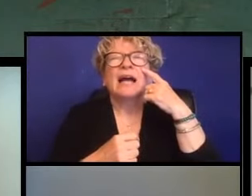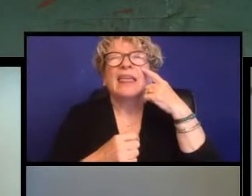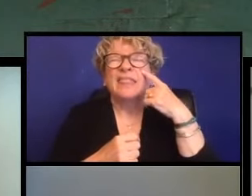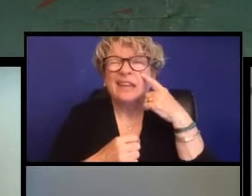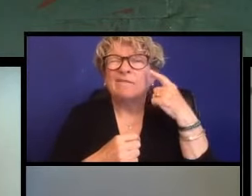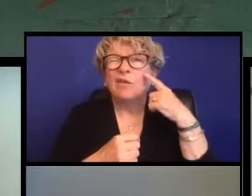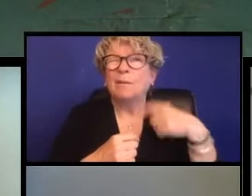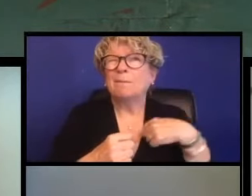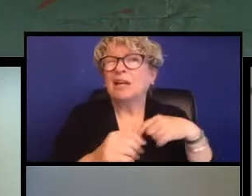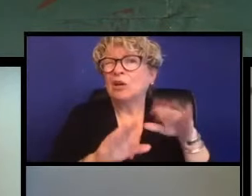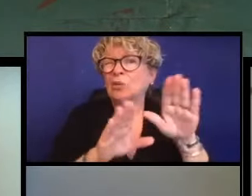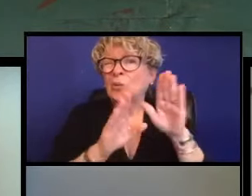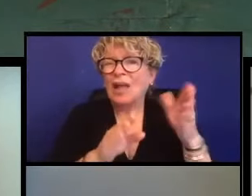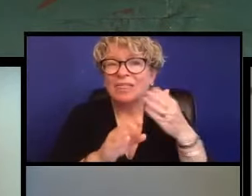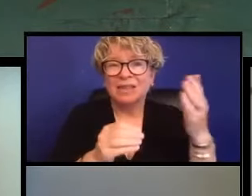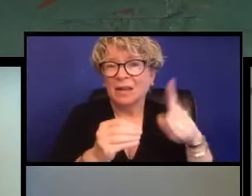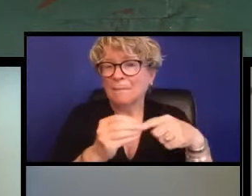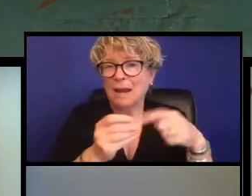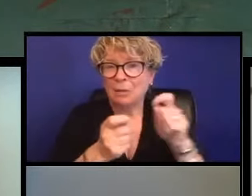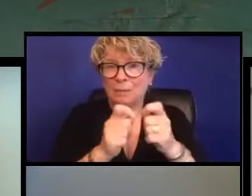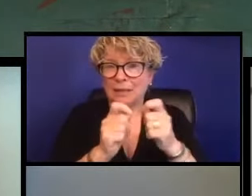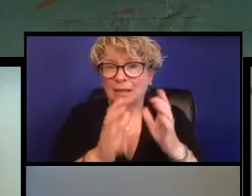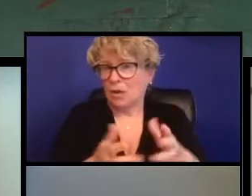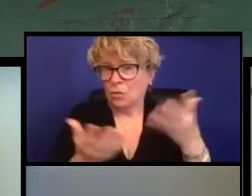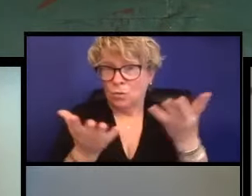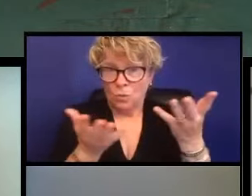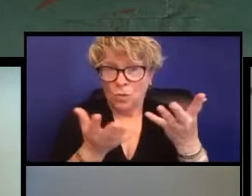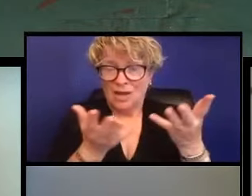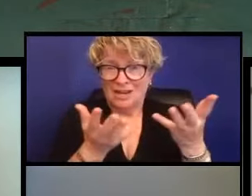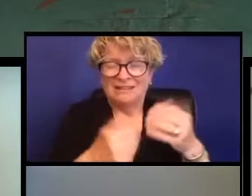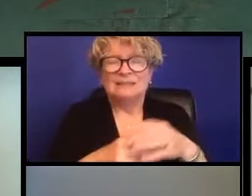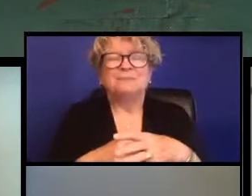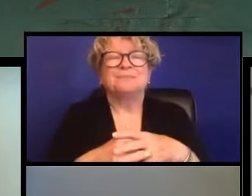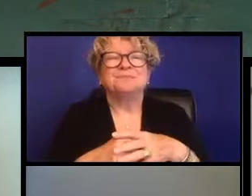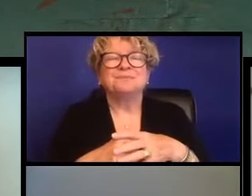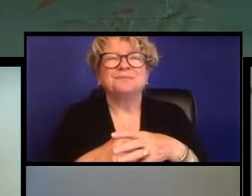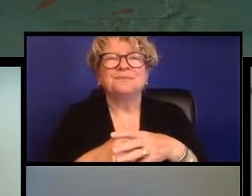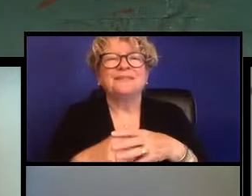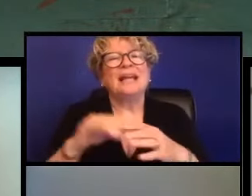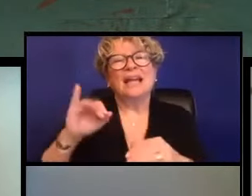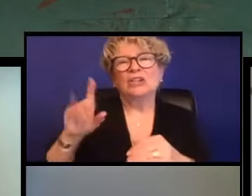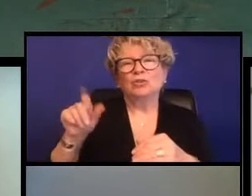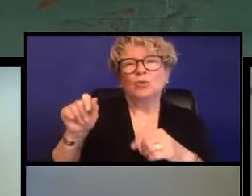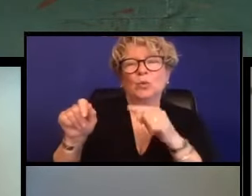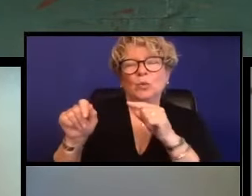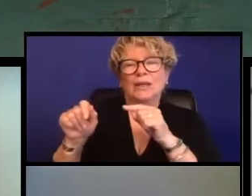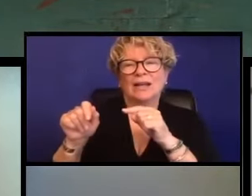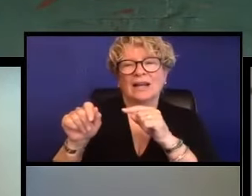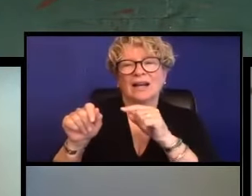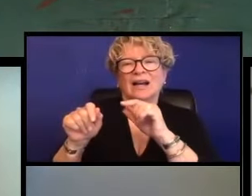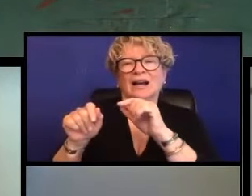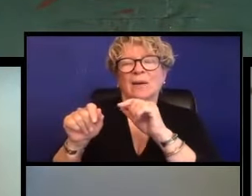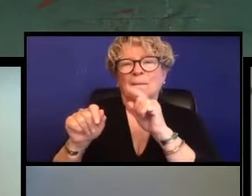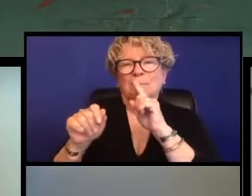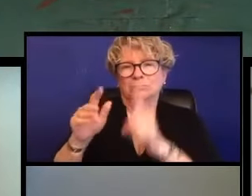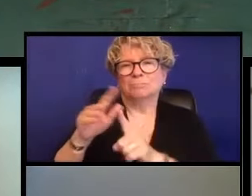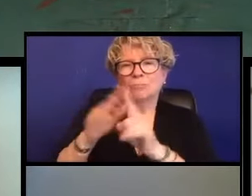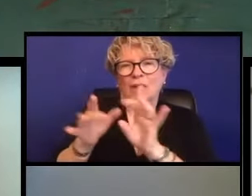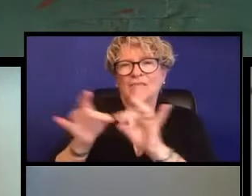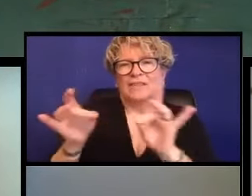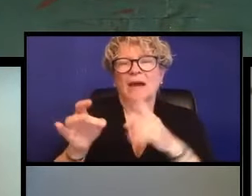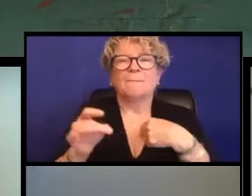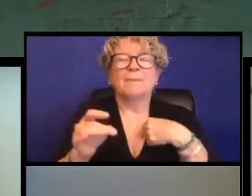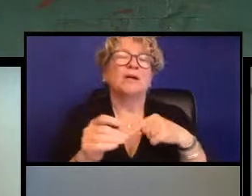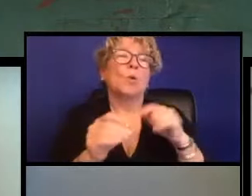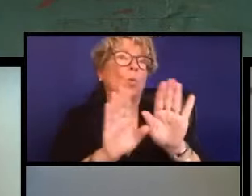being an editor is that you're in this, and I think that like Julia Scott and Chinelo like brought this up, you're in this